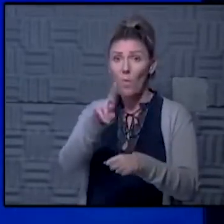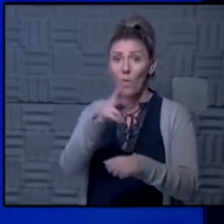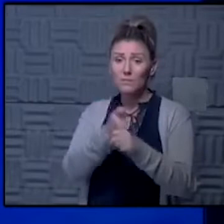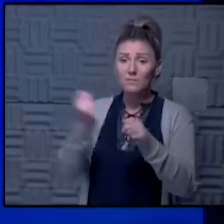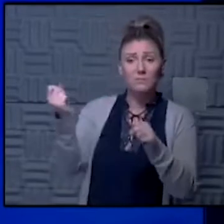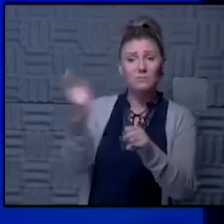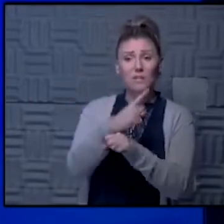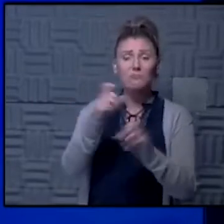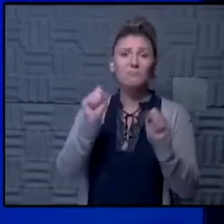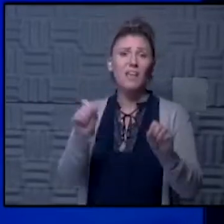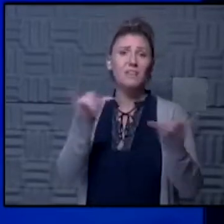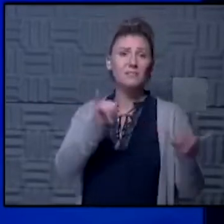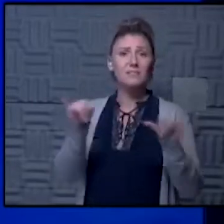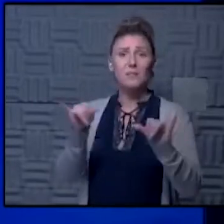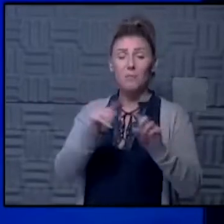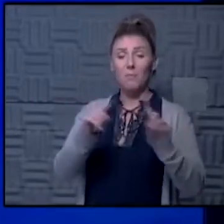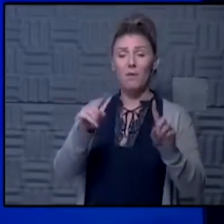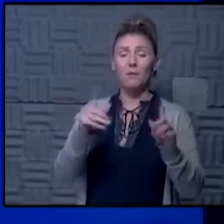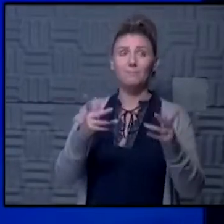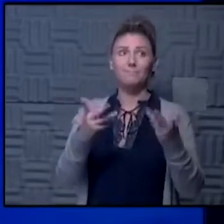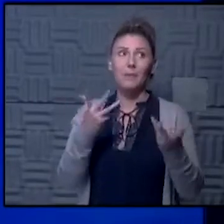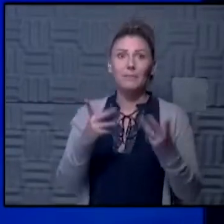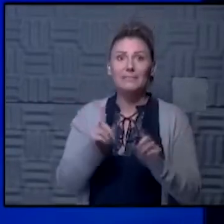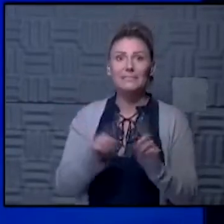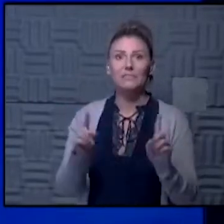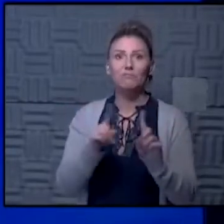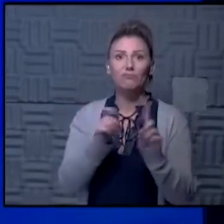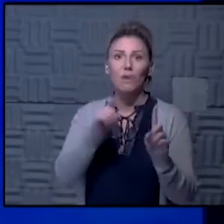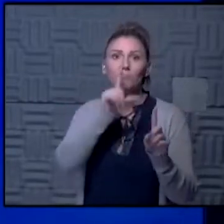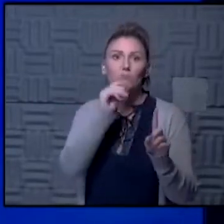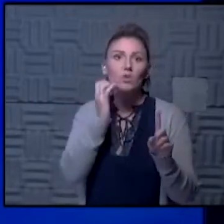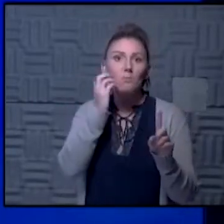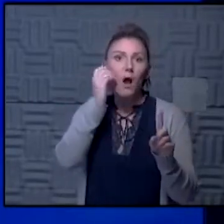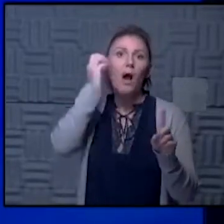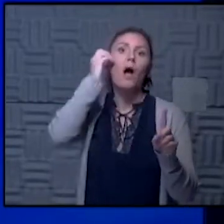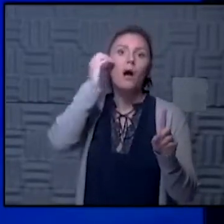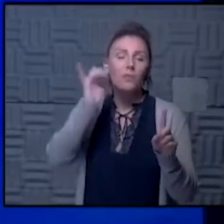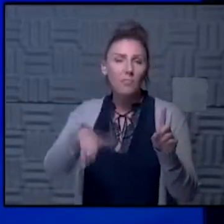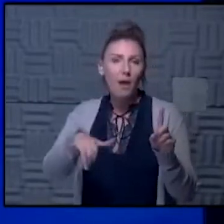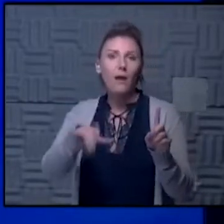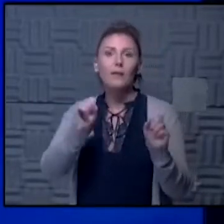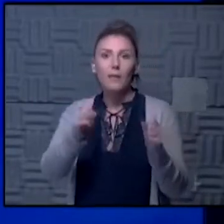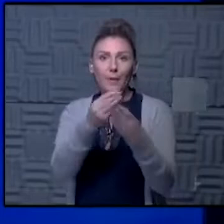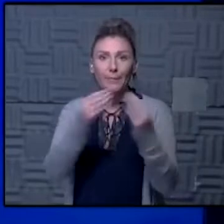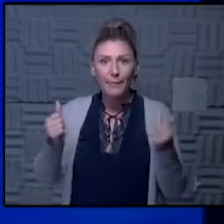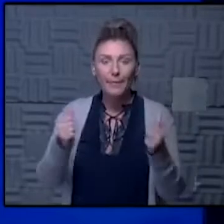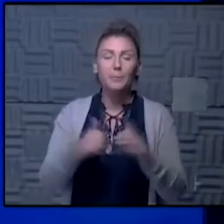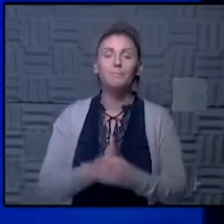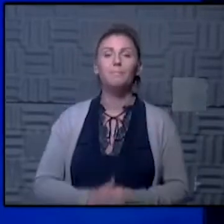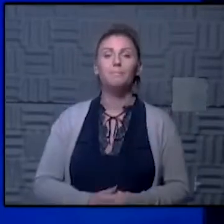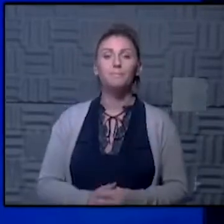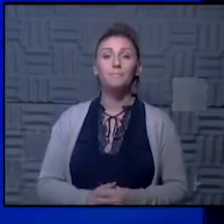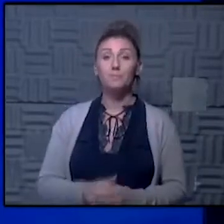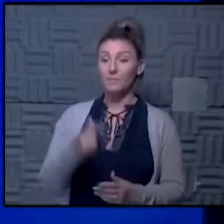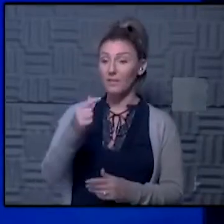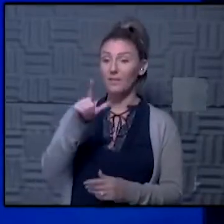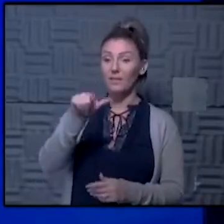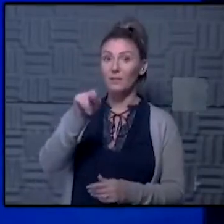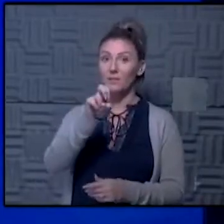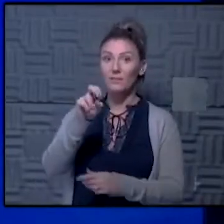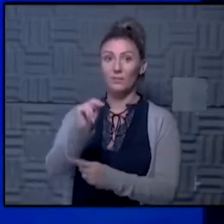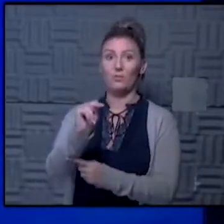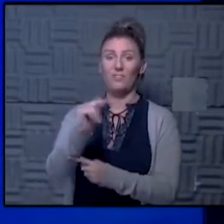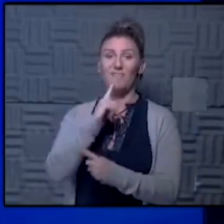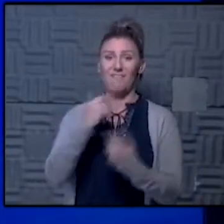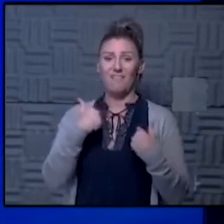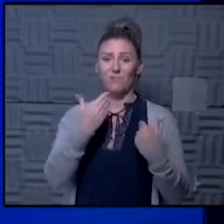the year after, which might be different from, say, chickenpox, which is much more durable. So those are examples of what we mean. Glenn has kind of a good